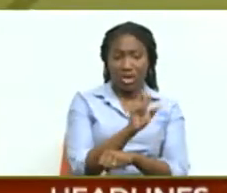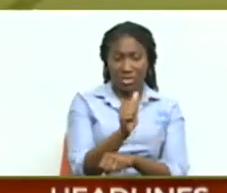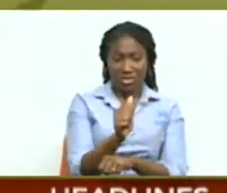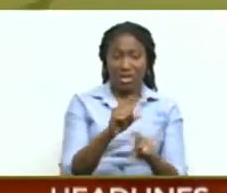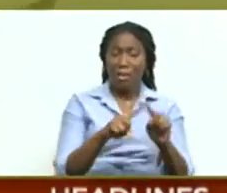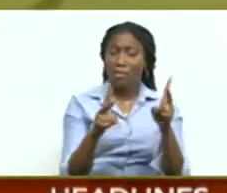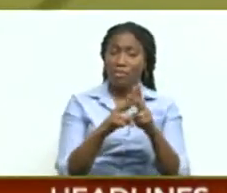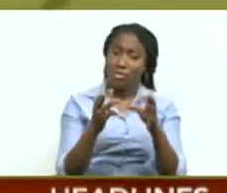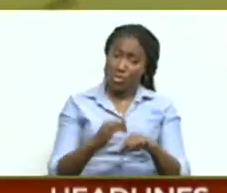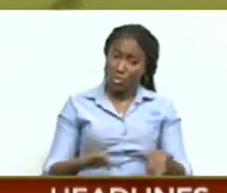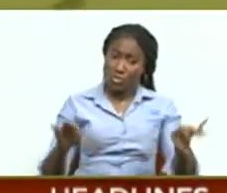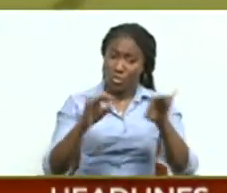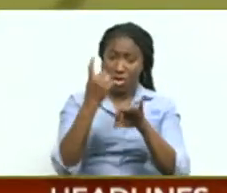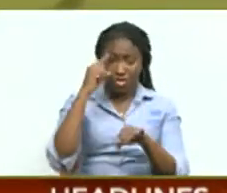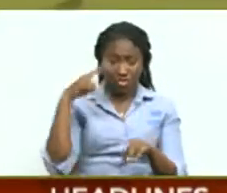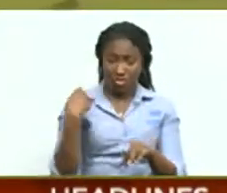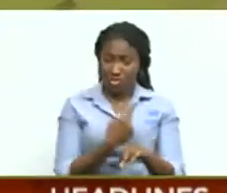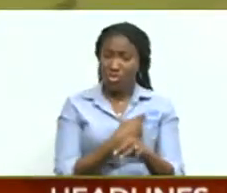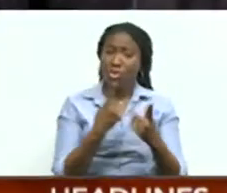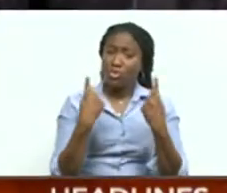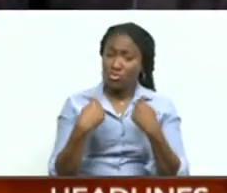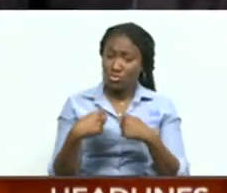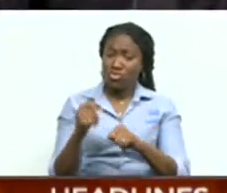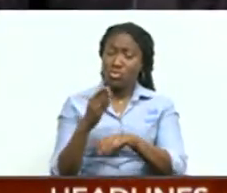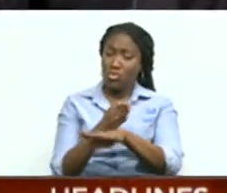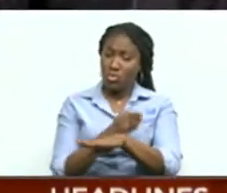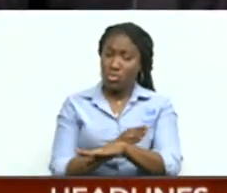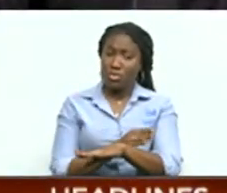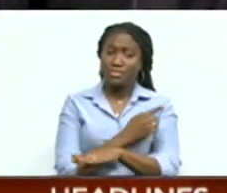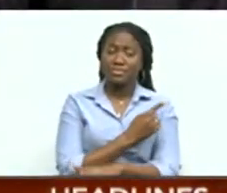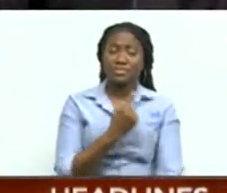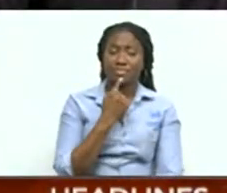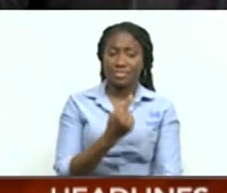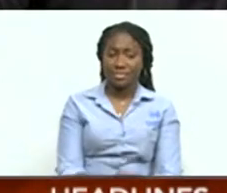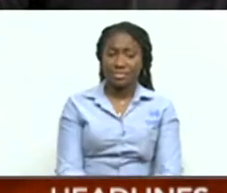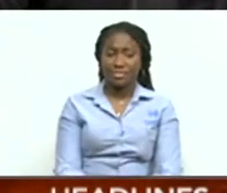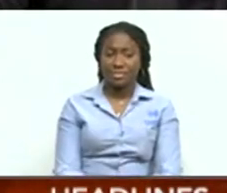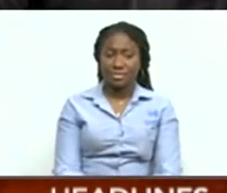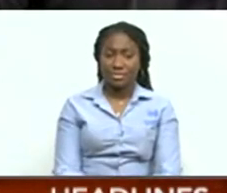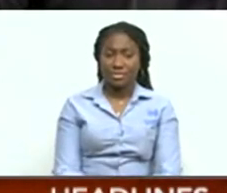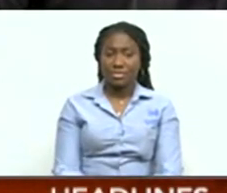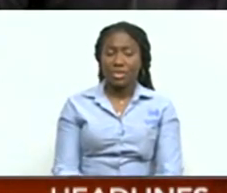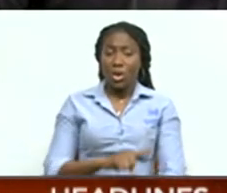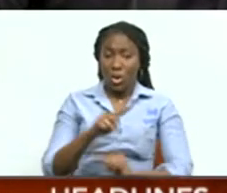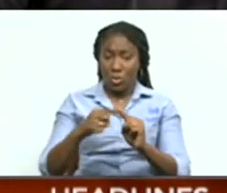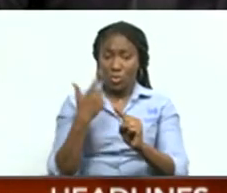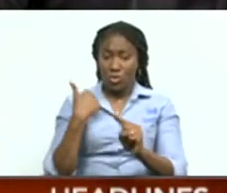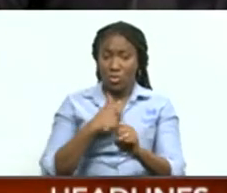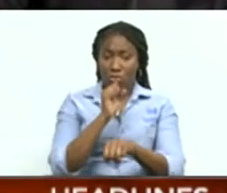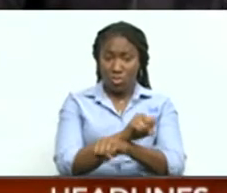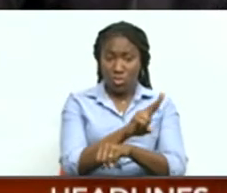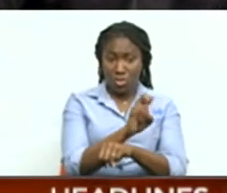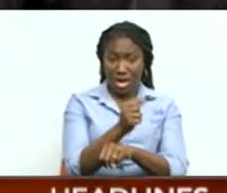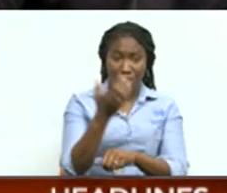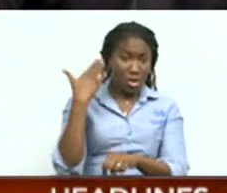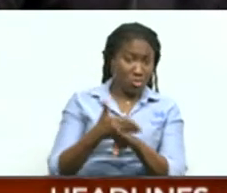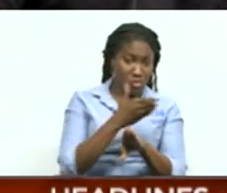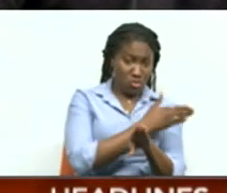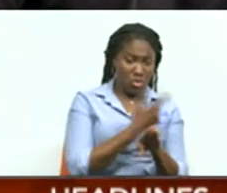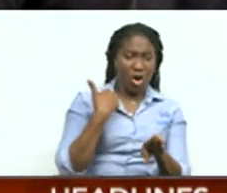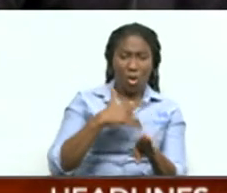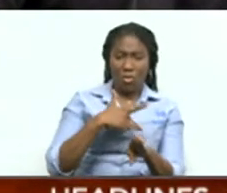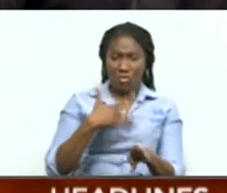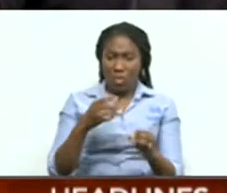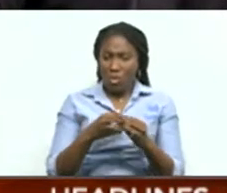important signpost on the road to the Copa play-in. For us, it was a confident booster. And we get a little bit more belief